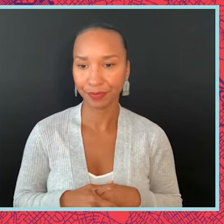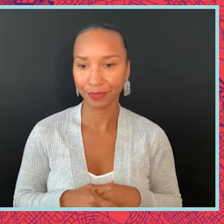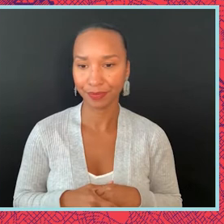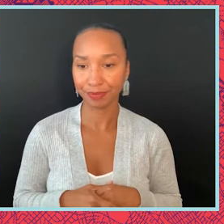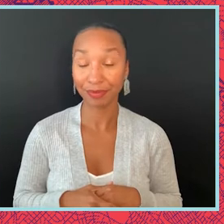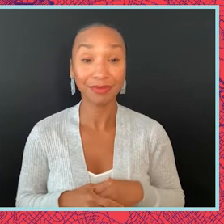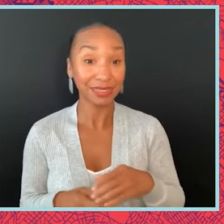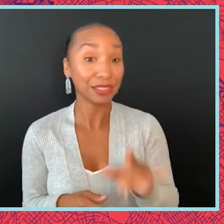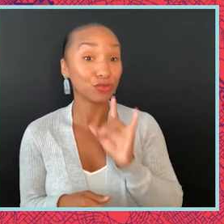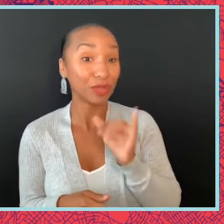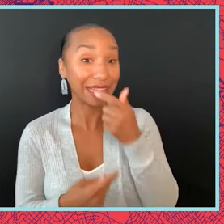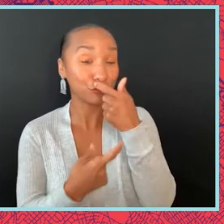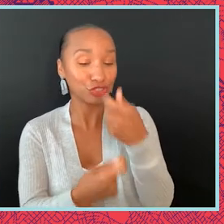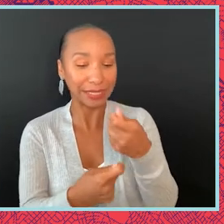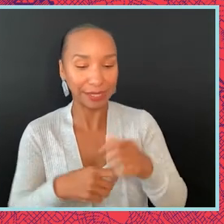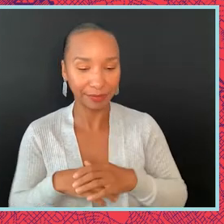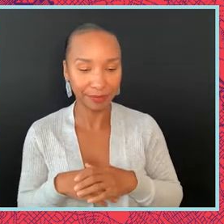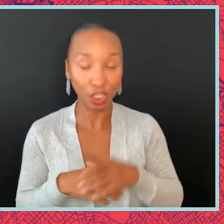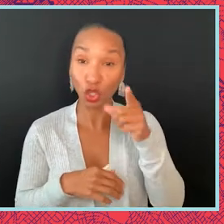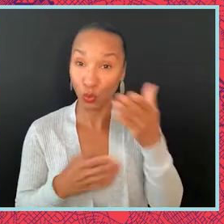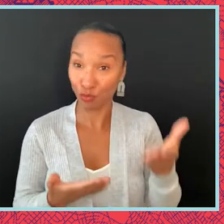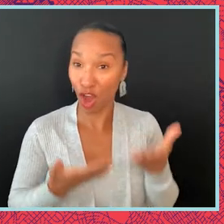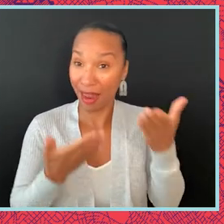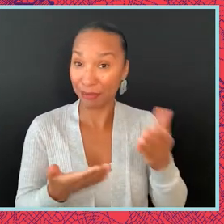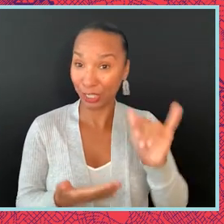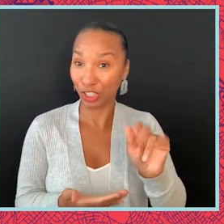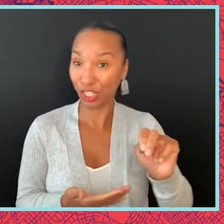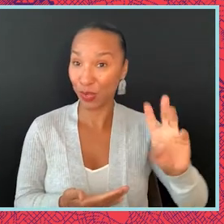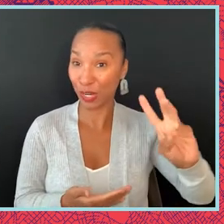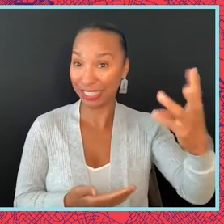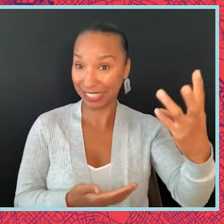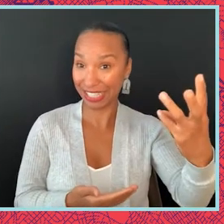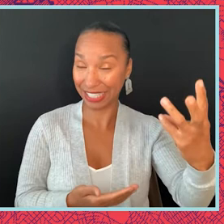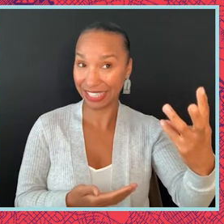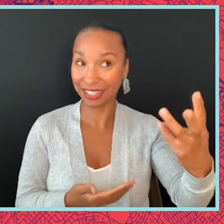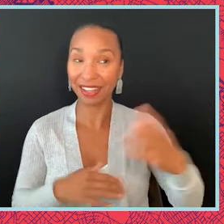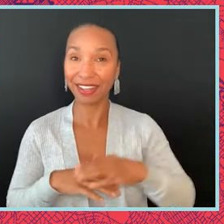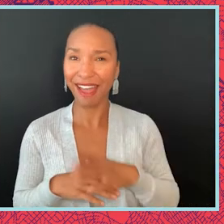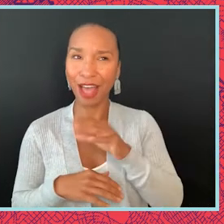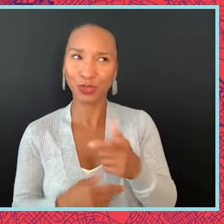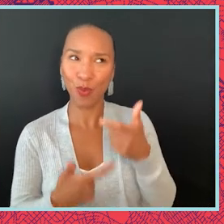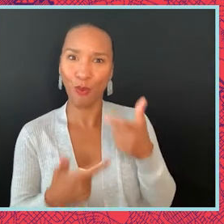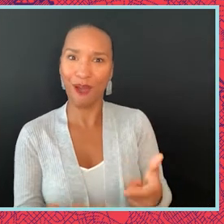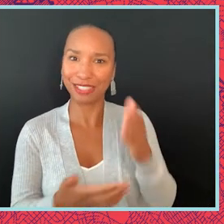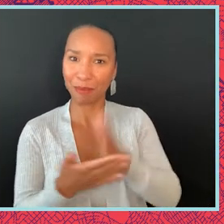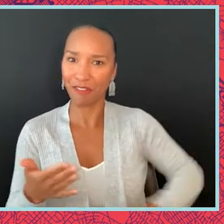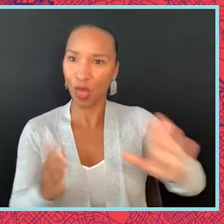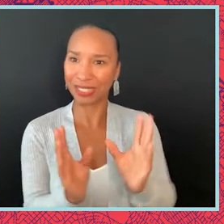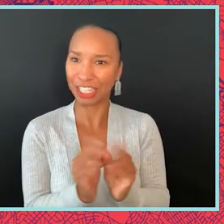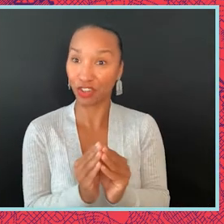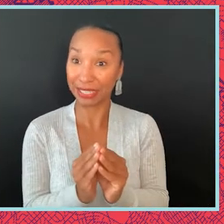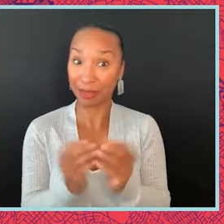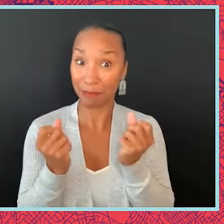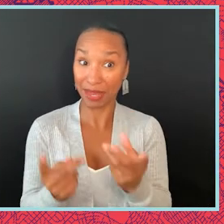really interesting as you bring up sort of January 6th to be watching sort of these hearings. And for a lot of us here